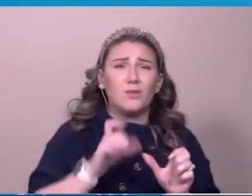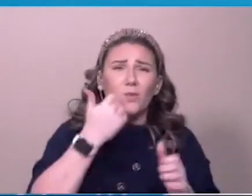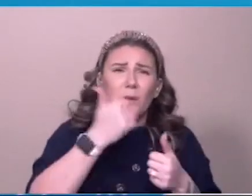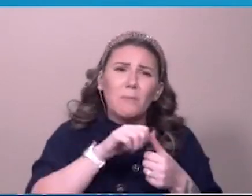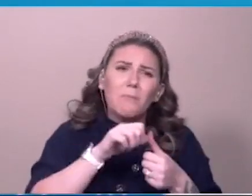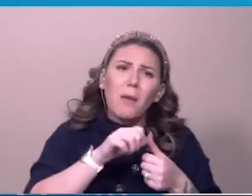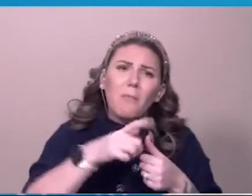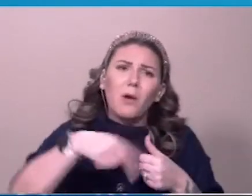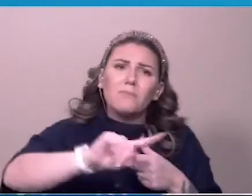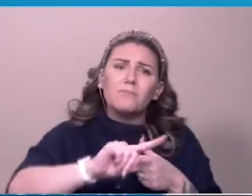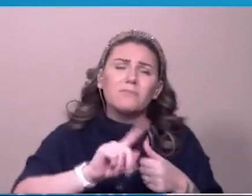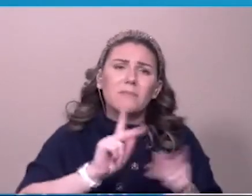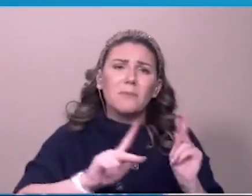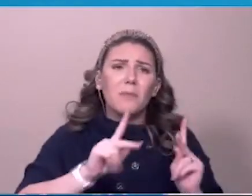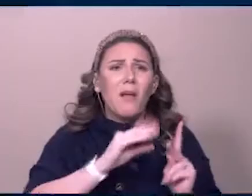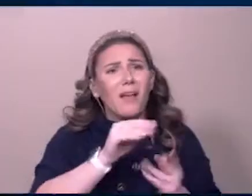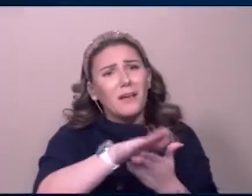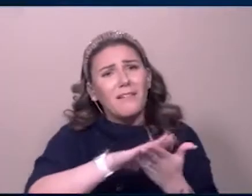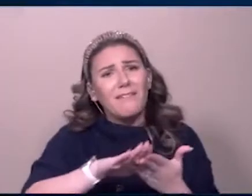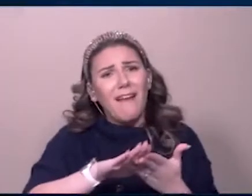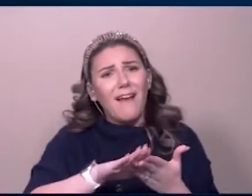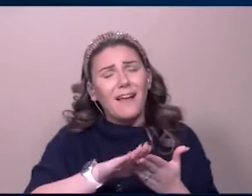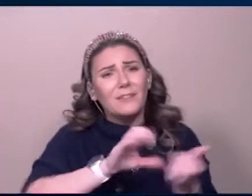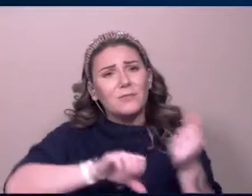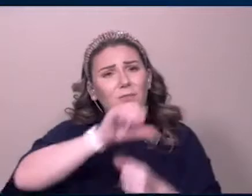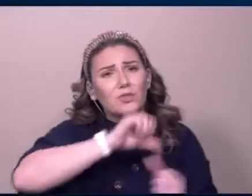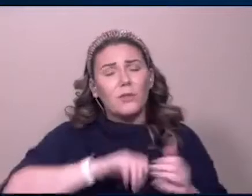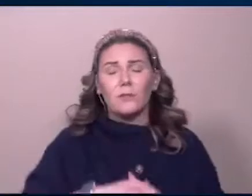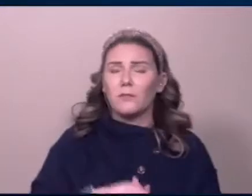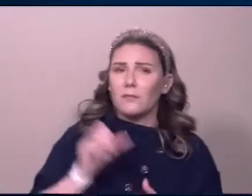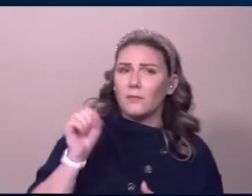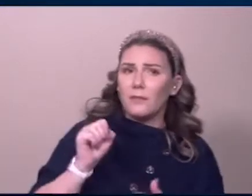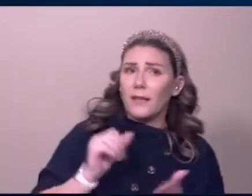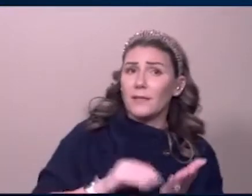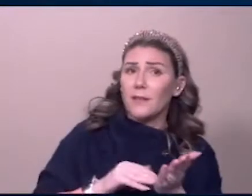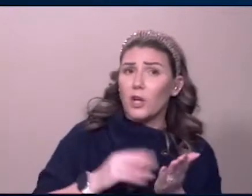thoughts and be kind. Yeah, be kind. Dr. Highland,